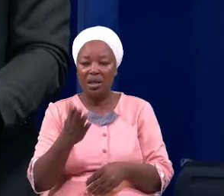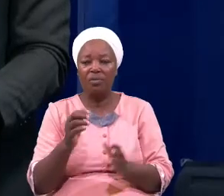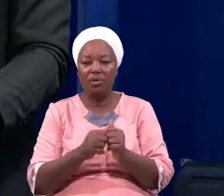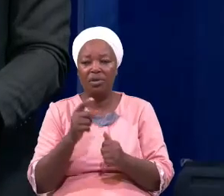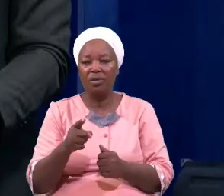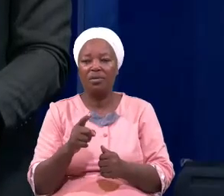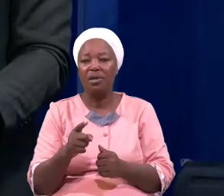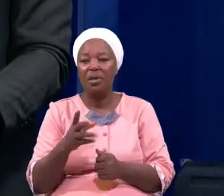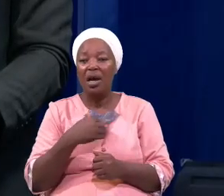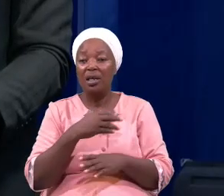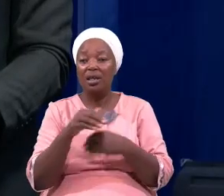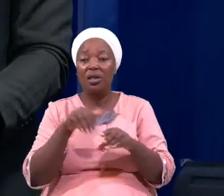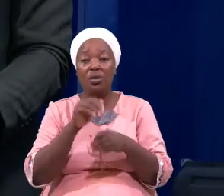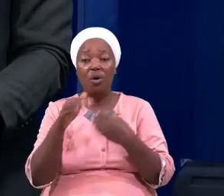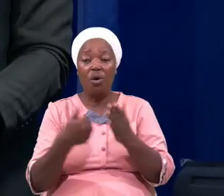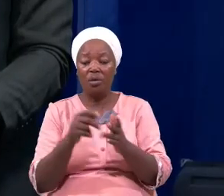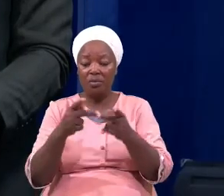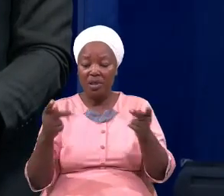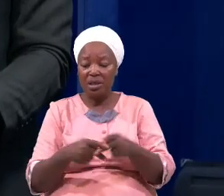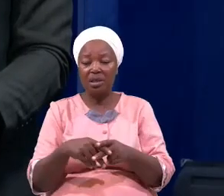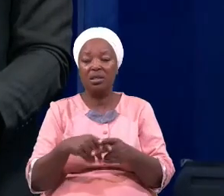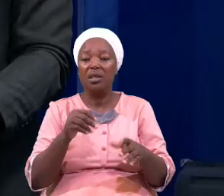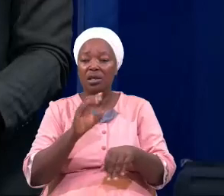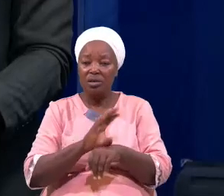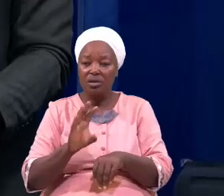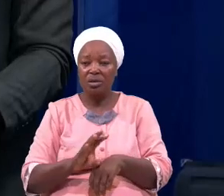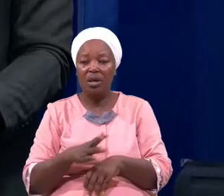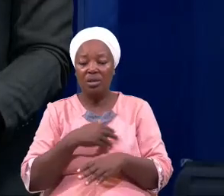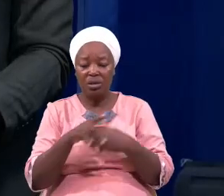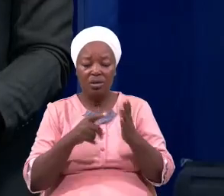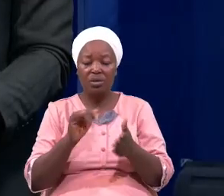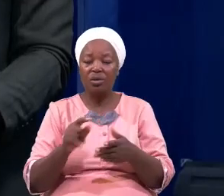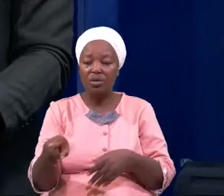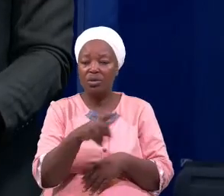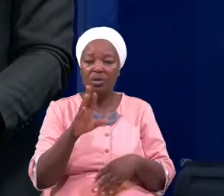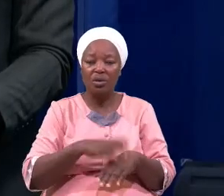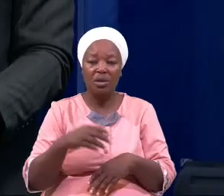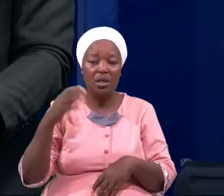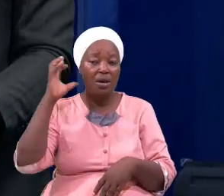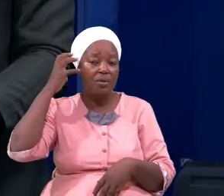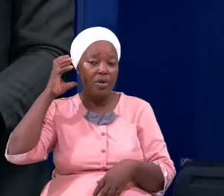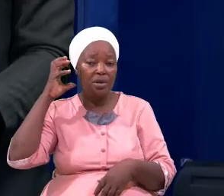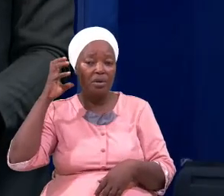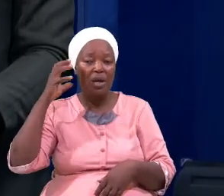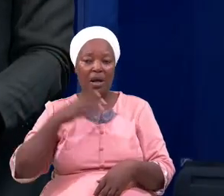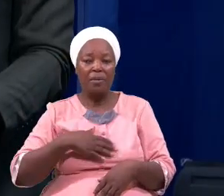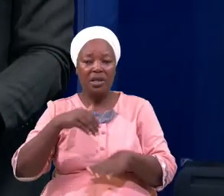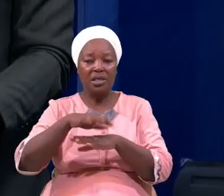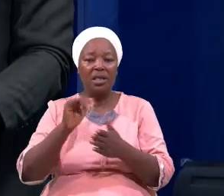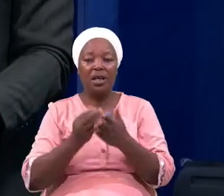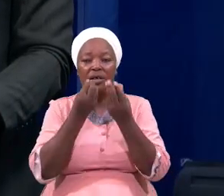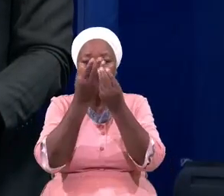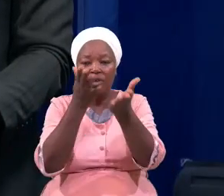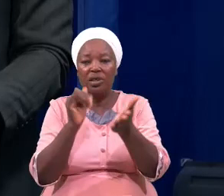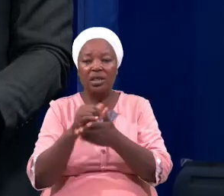all the centers and all those on the radio, please send the information that we have